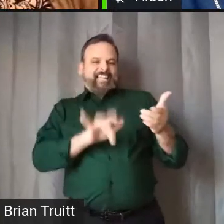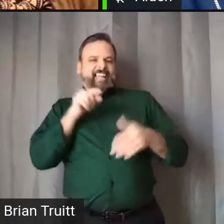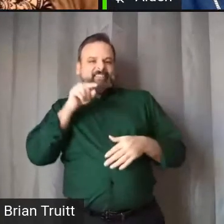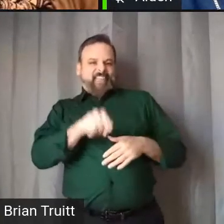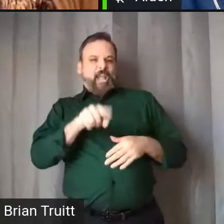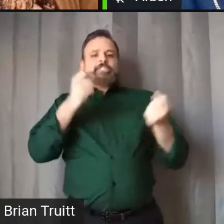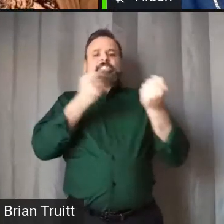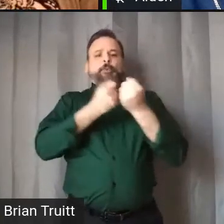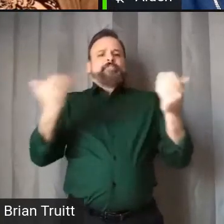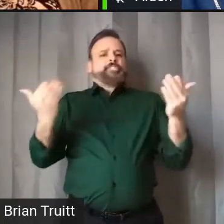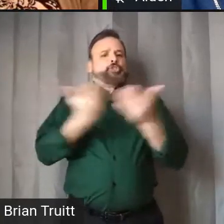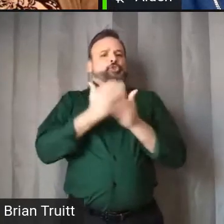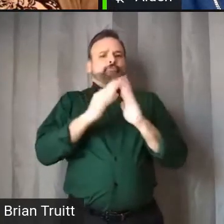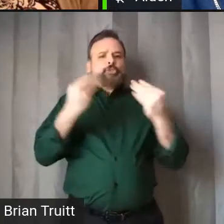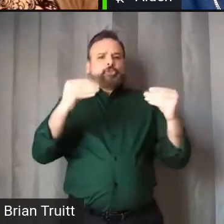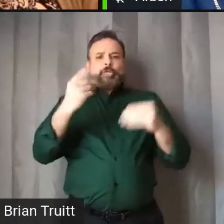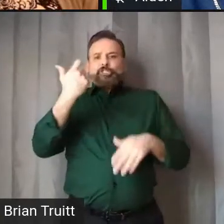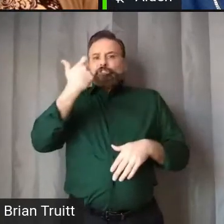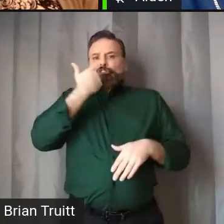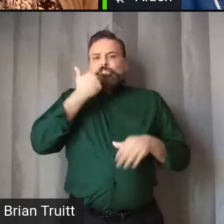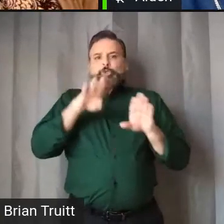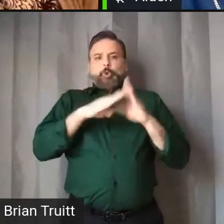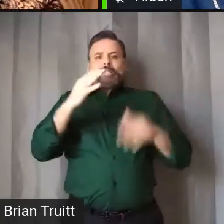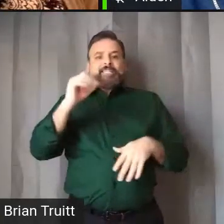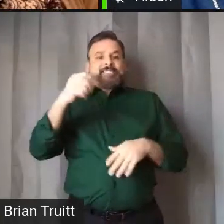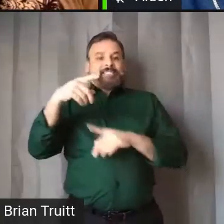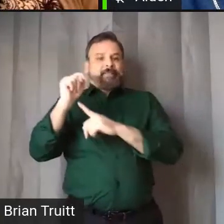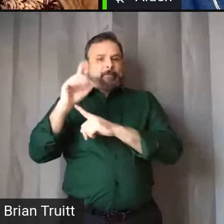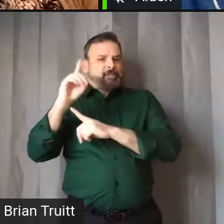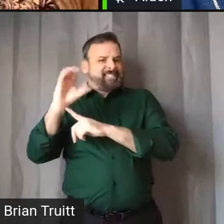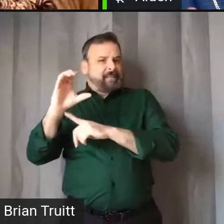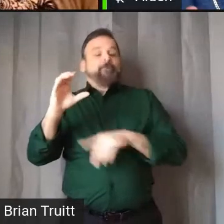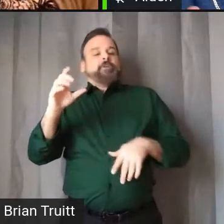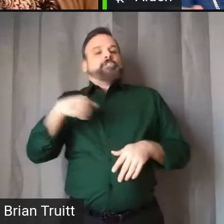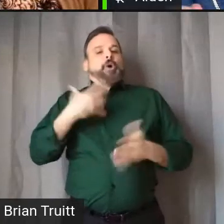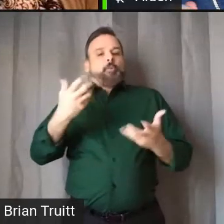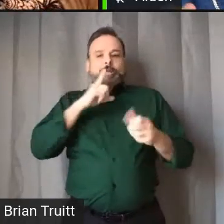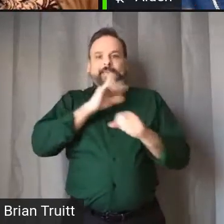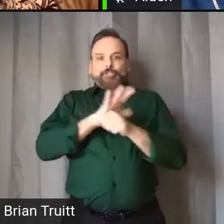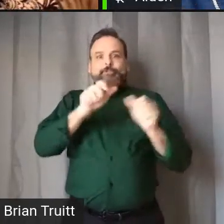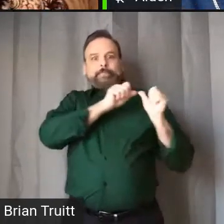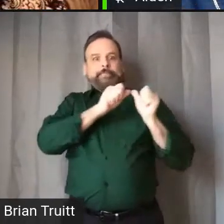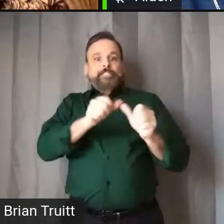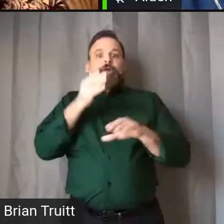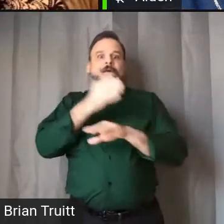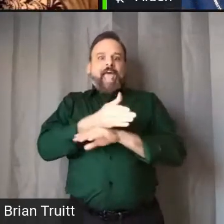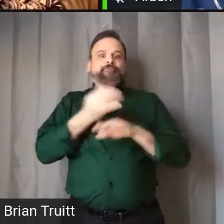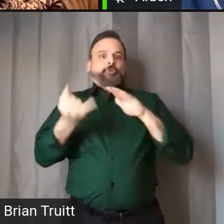been around, I think, since like December. So I'm very excited that they're around, and I want to make sure that they're still around once quarantine's over.